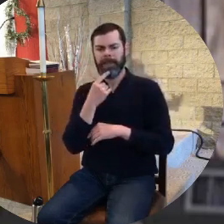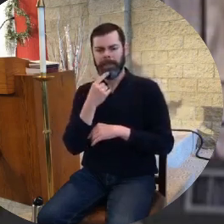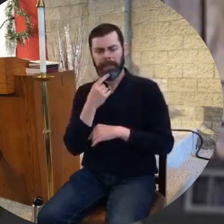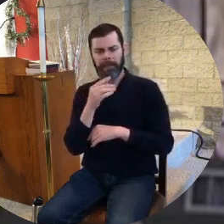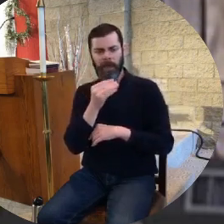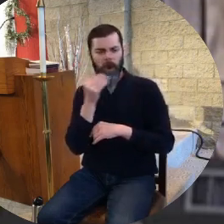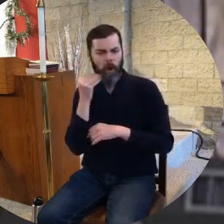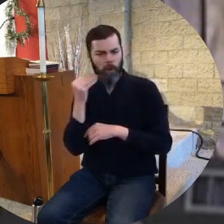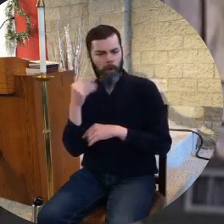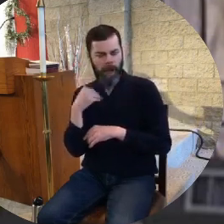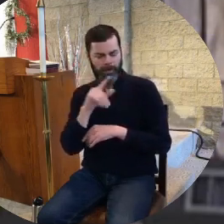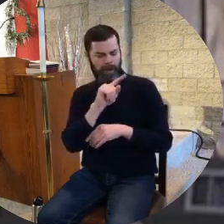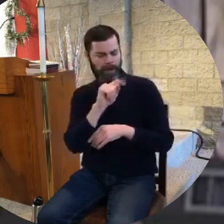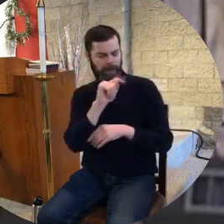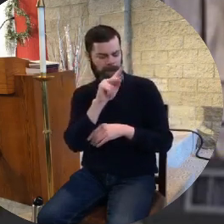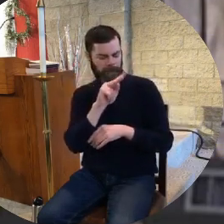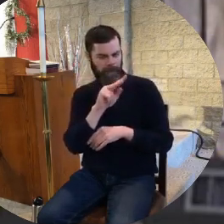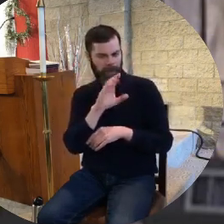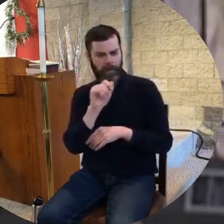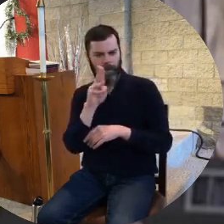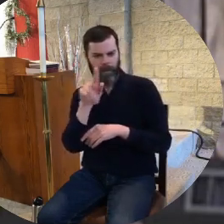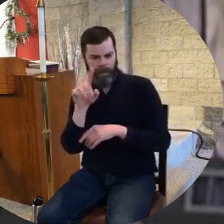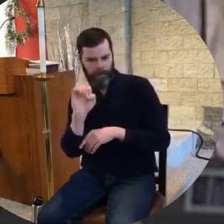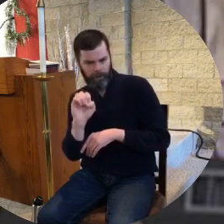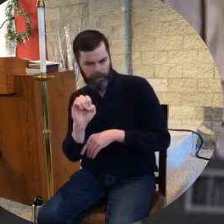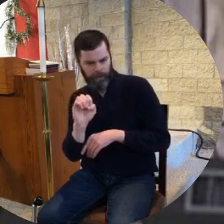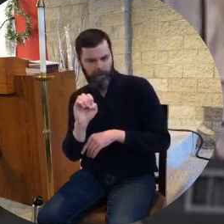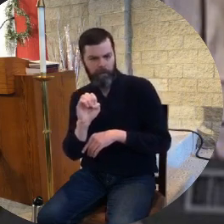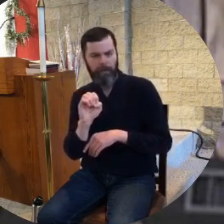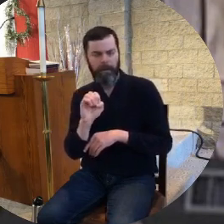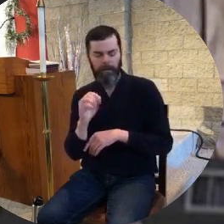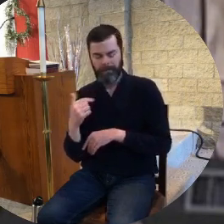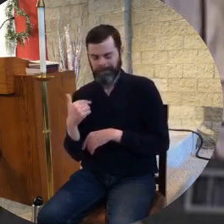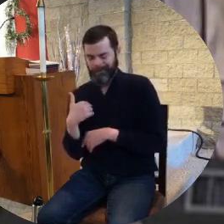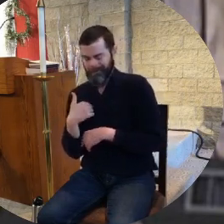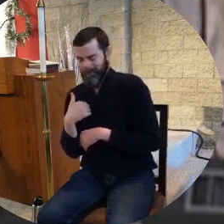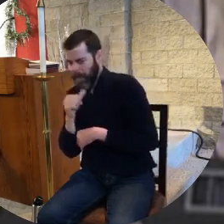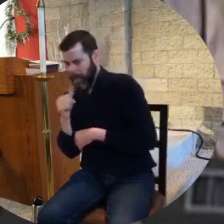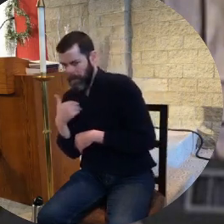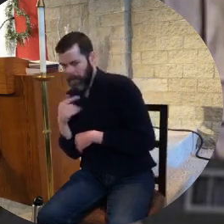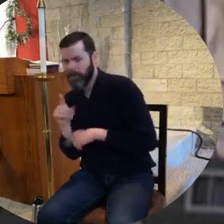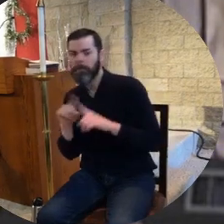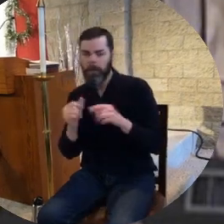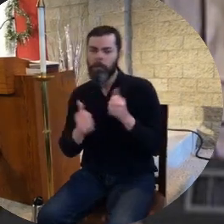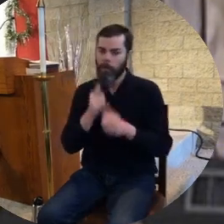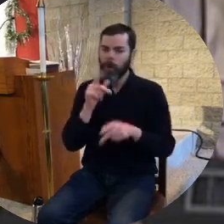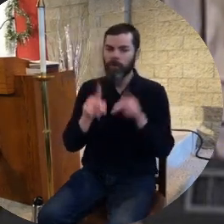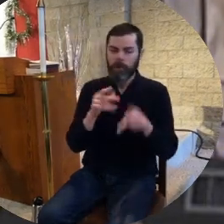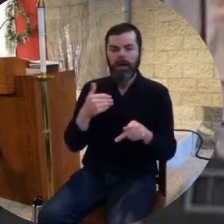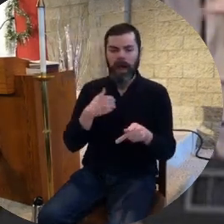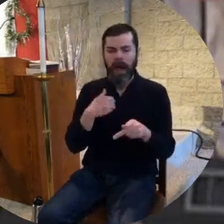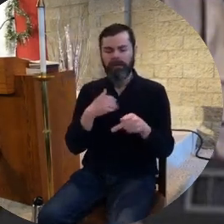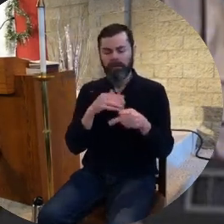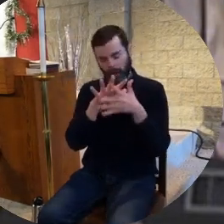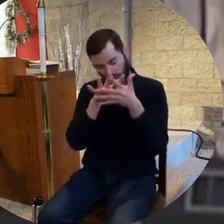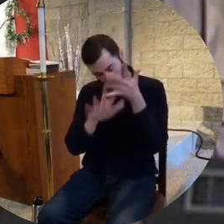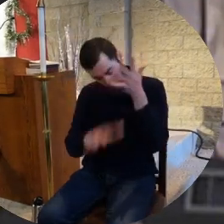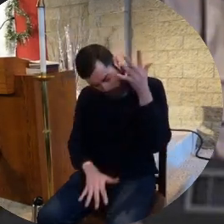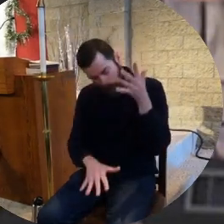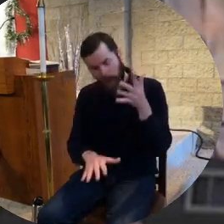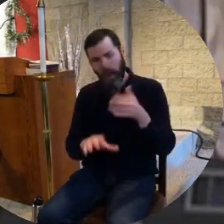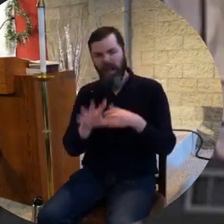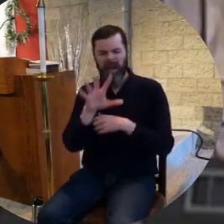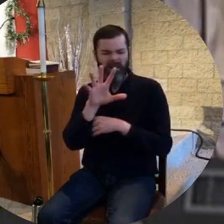we don't have a television, but that's another story. But most people have cable, and they have thousands of channels. She said you can have 500